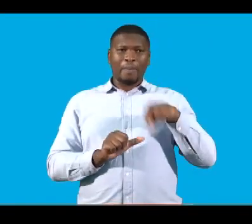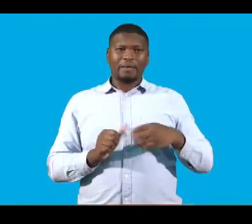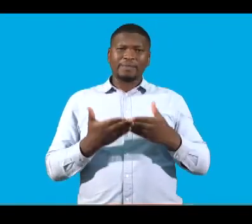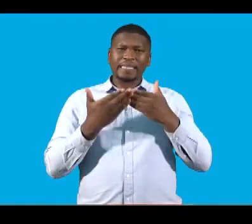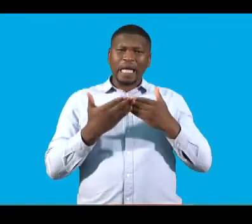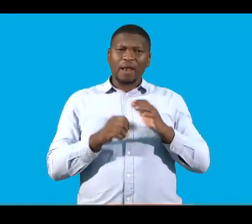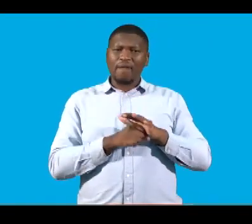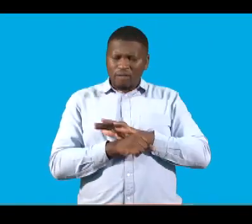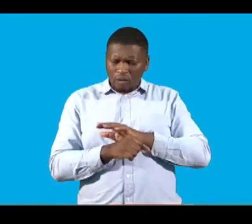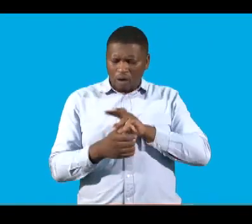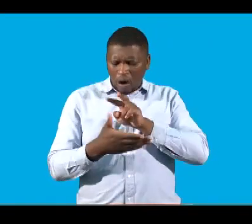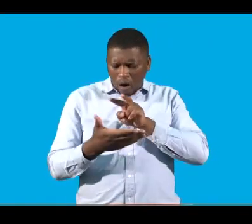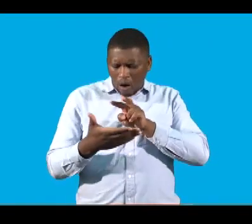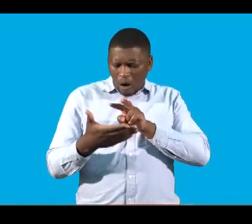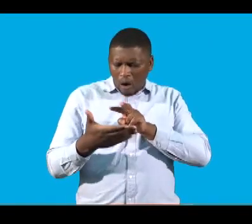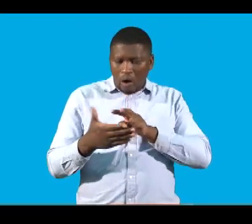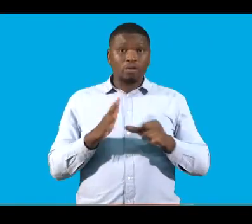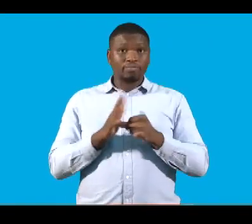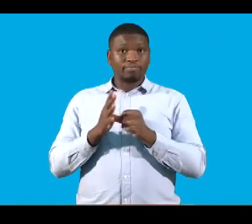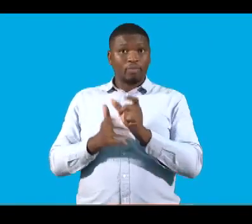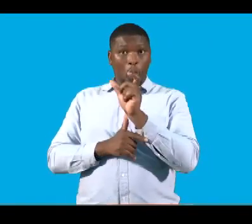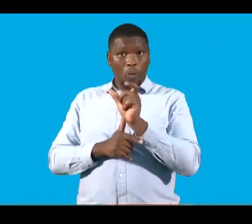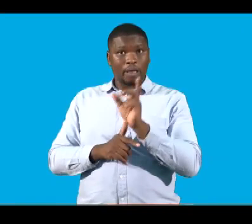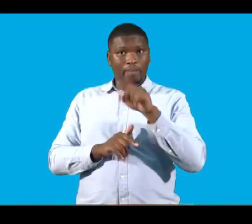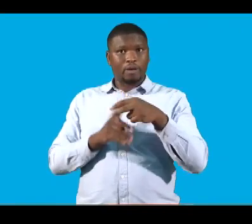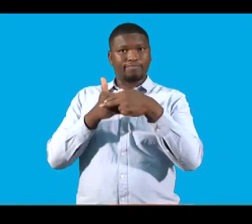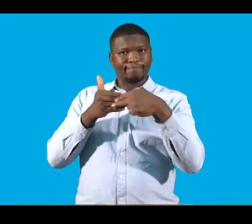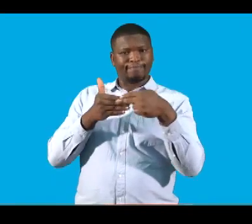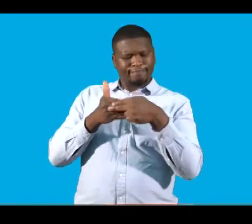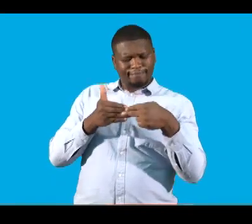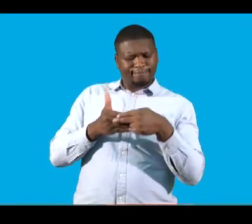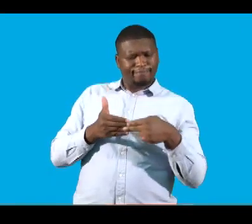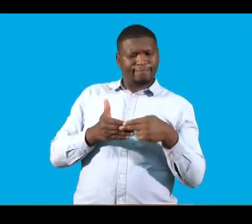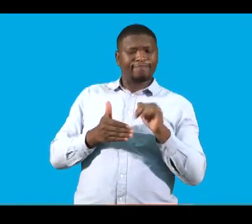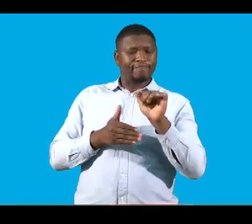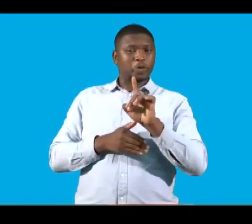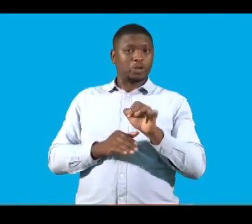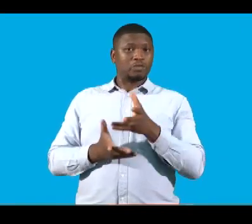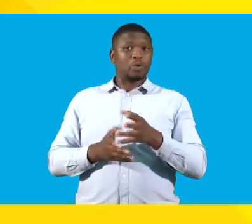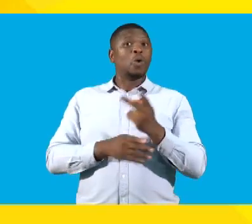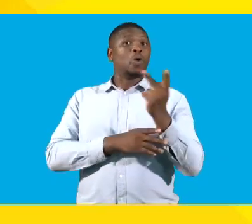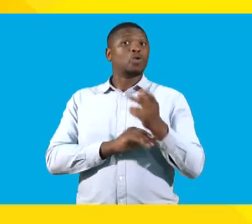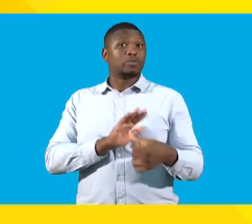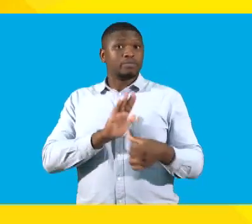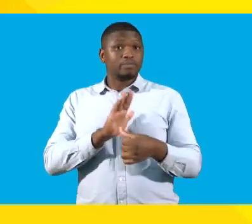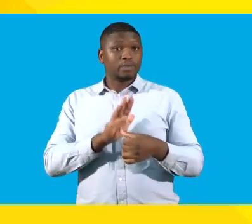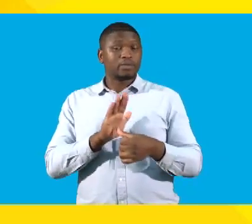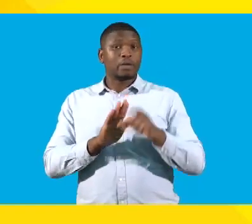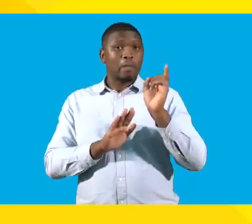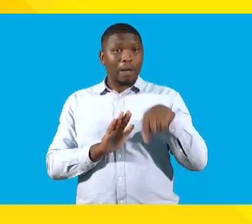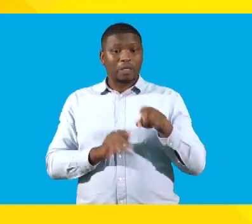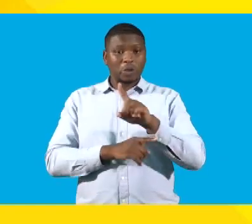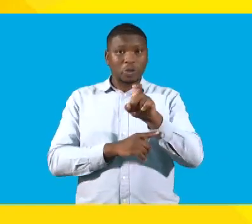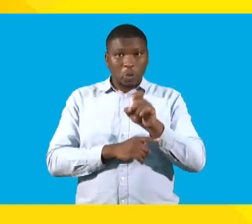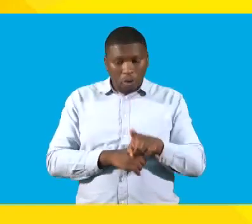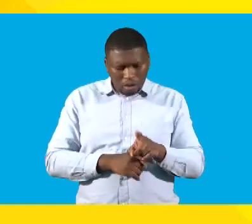topic carefully and underline keywords with a highlighter within your question. It is imperative that